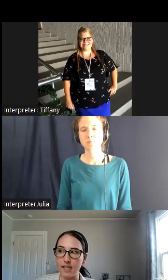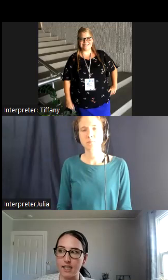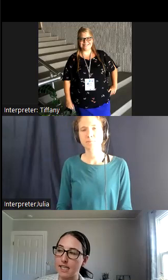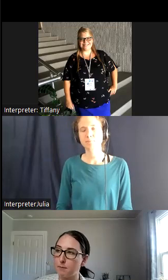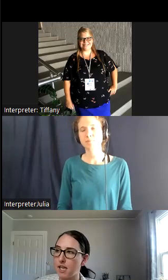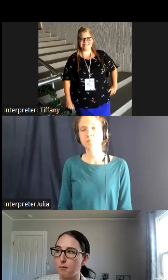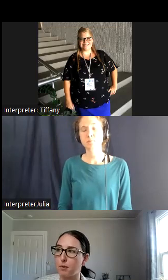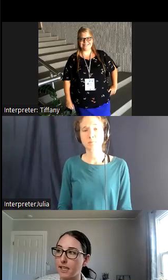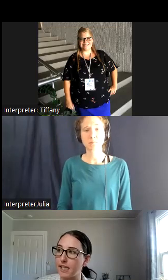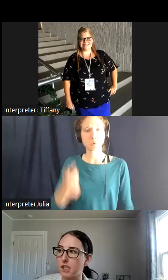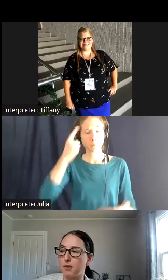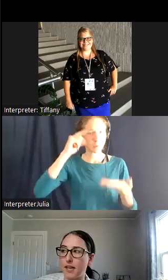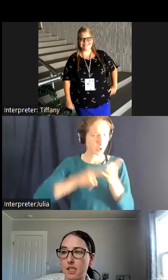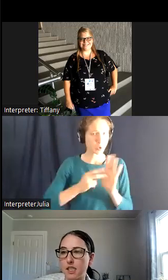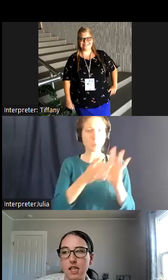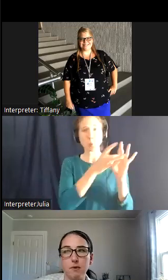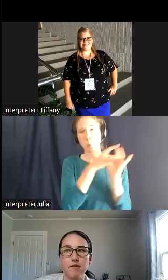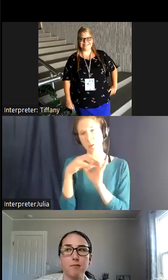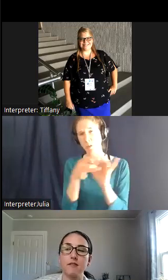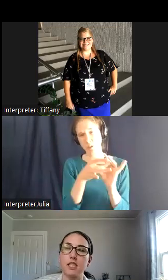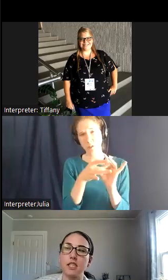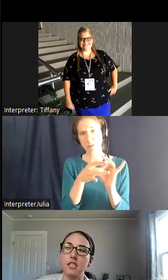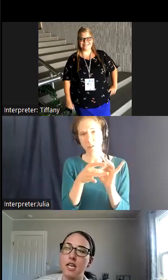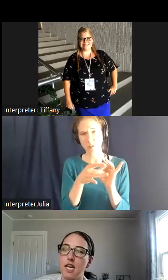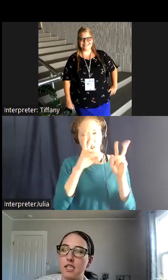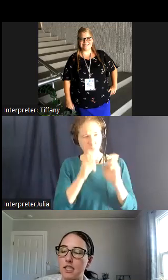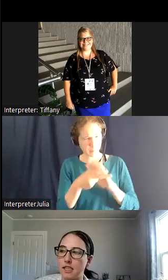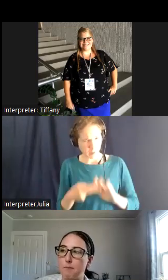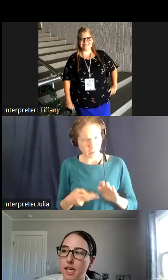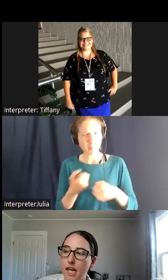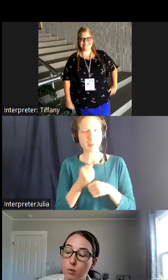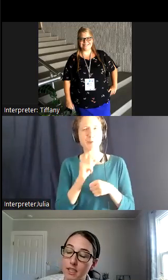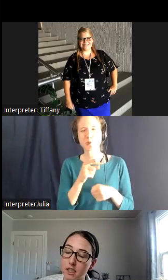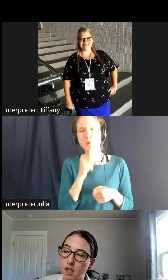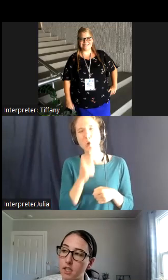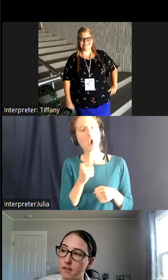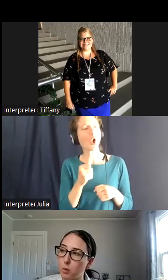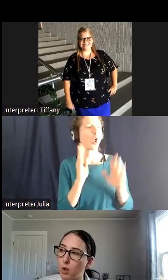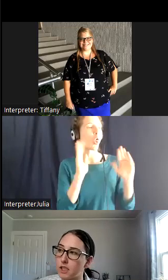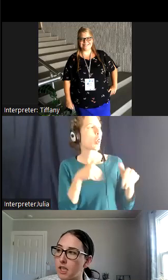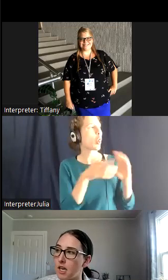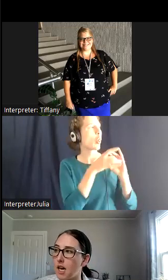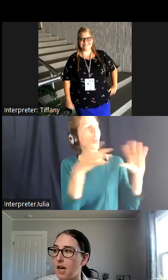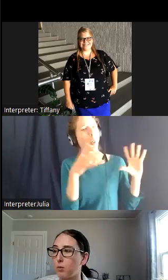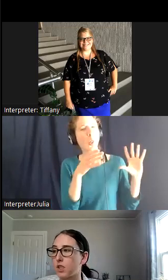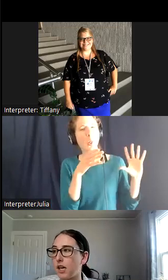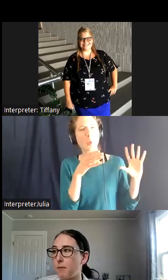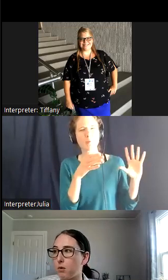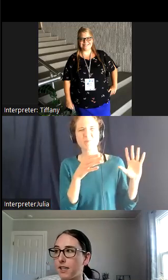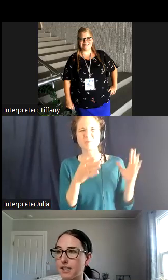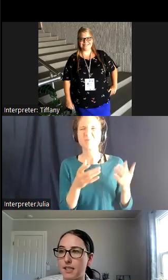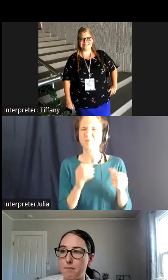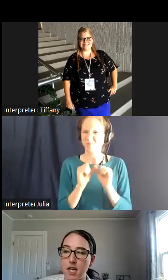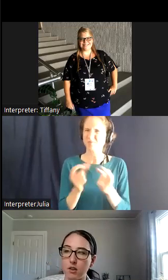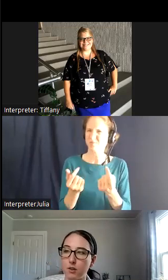and coordinated assessment and planning to prevent disengagement from services and assess and mitigate risks for individuals, we're talking